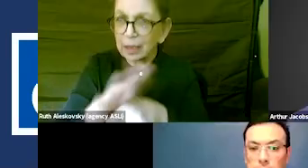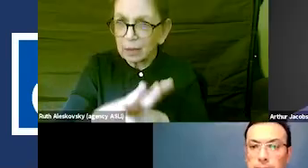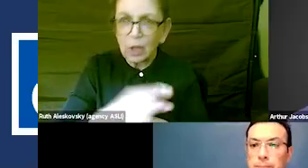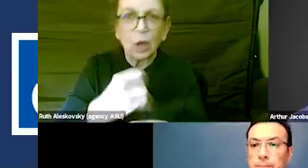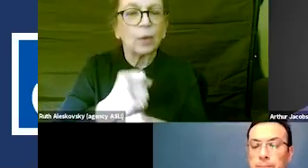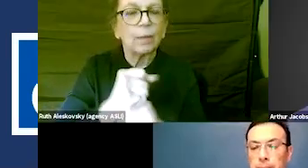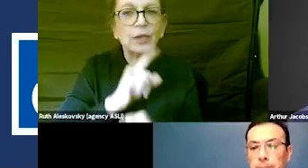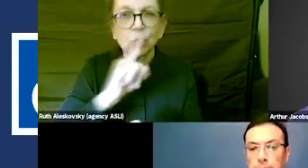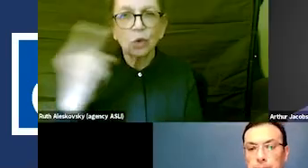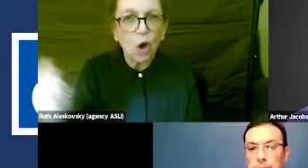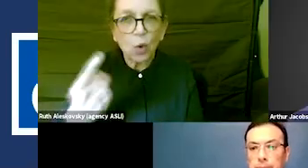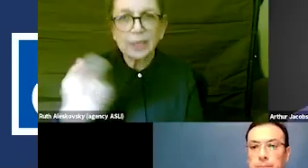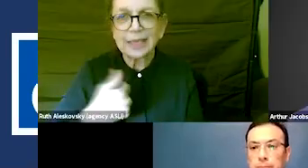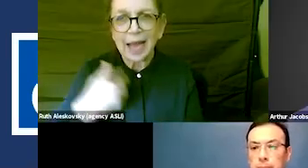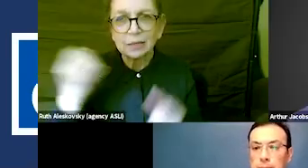We